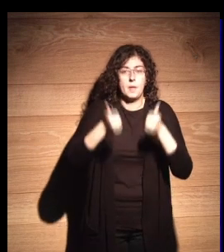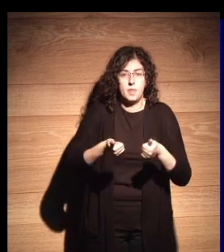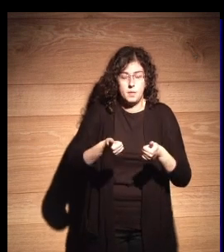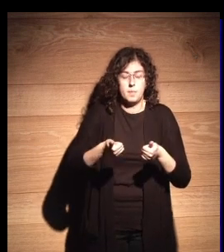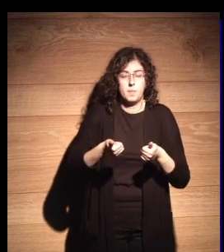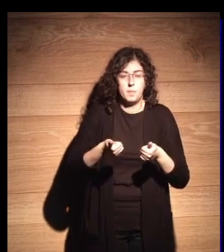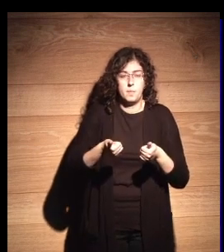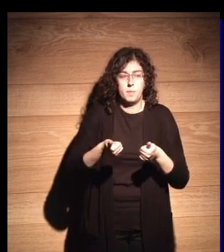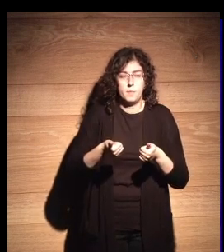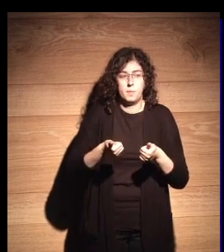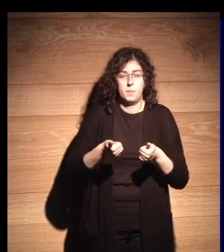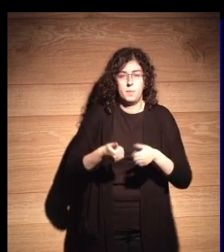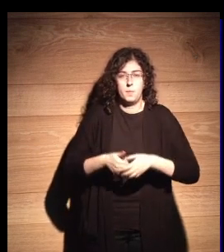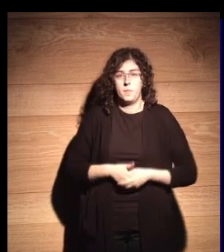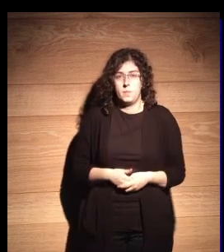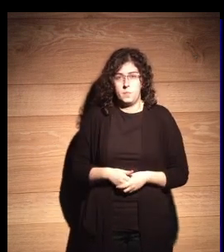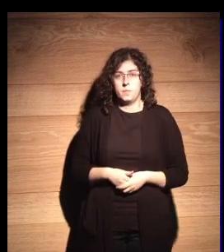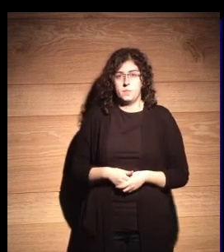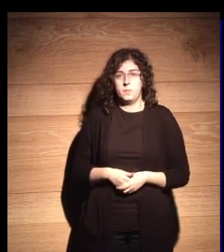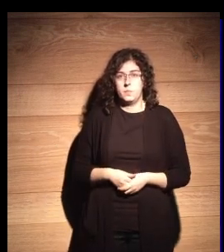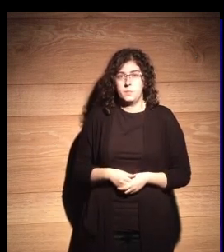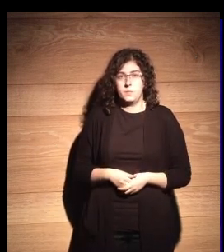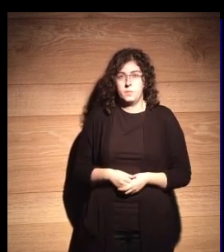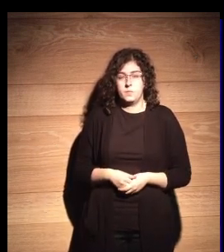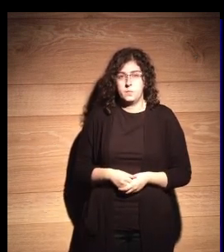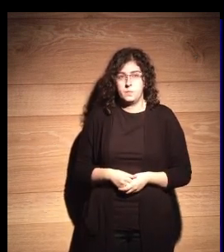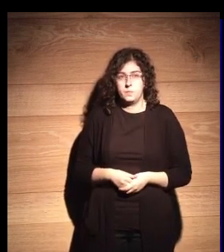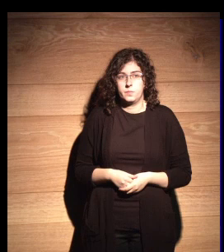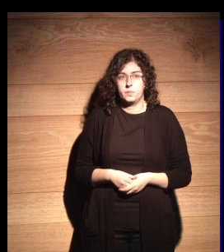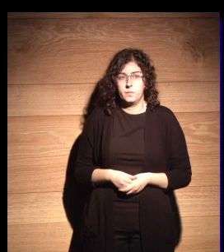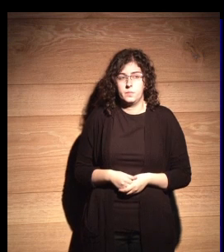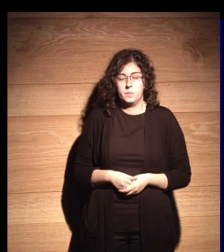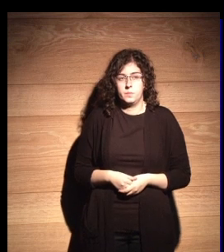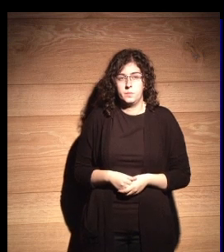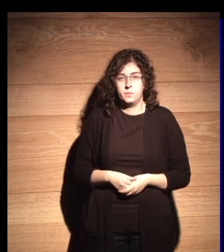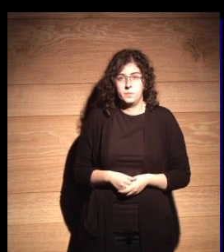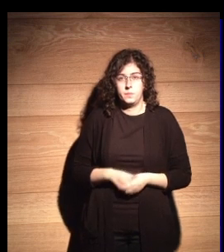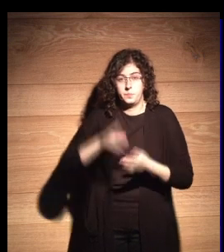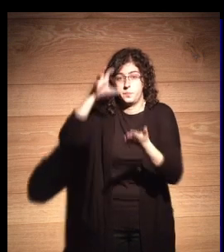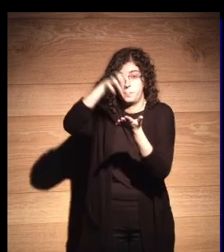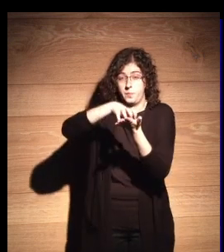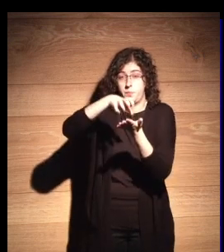was being invaded by the Soviet Union. There was a kind of very clear-cut